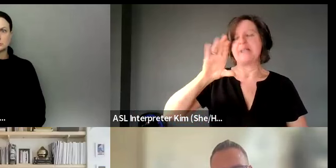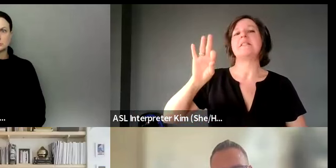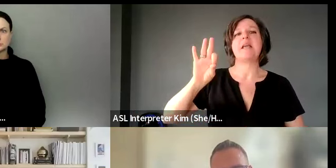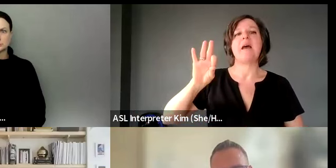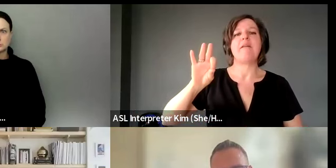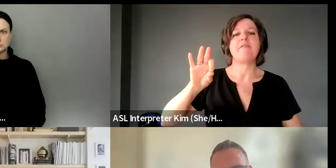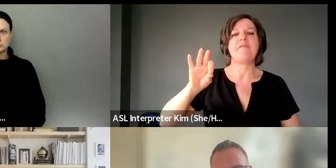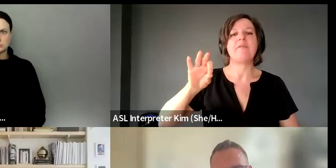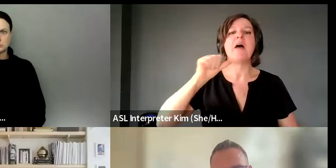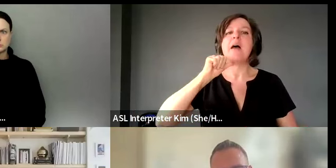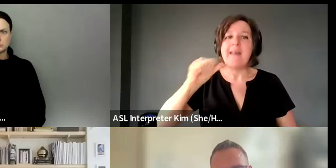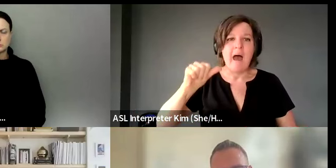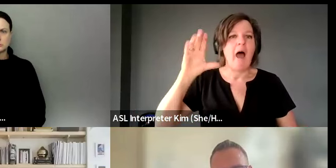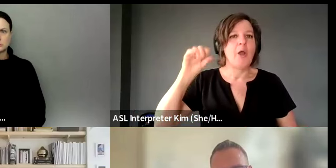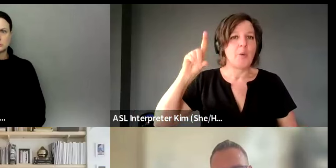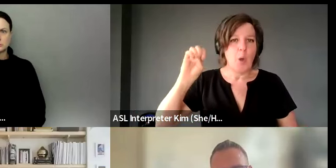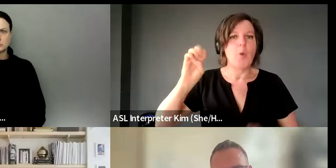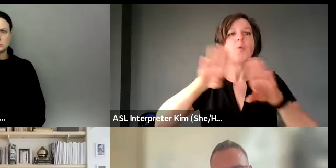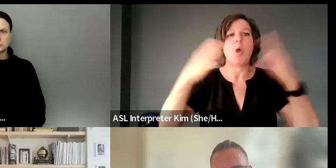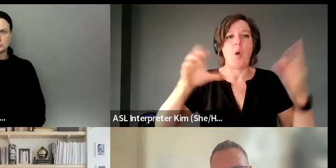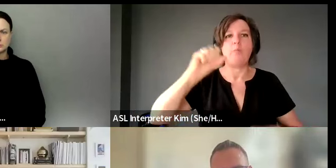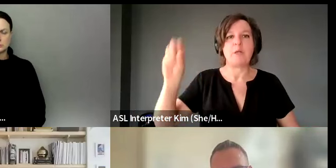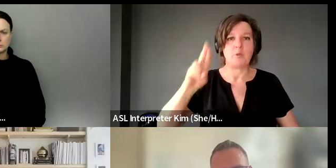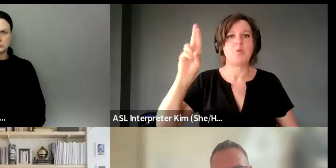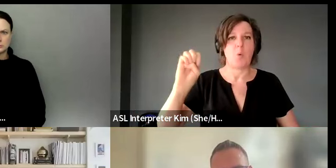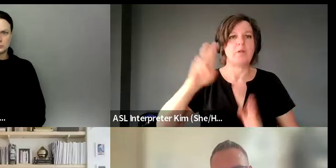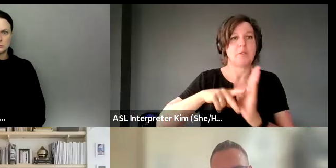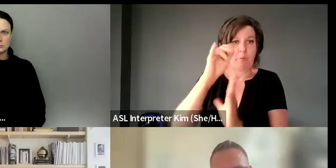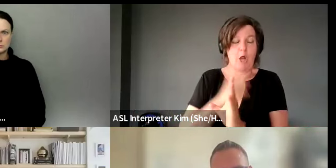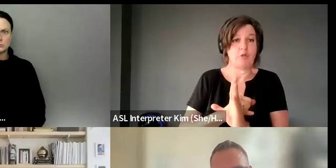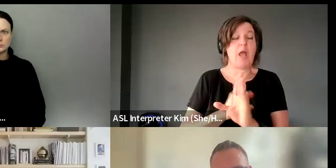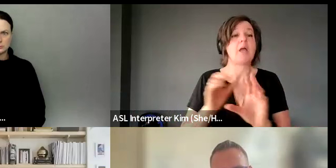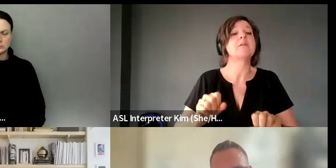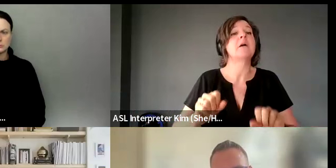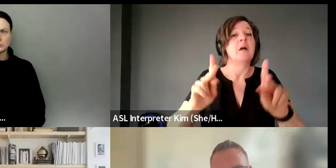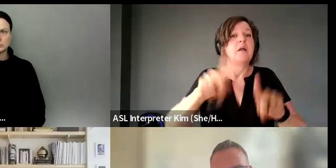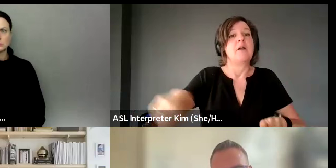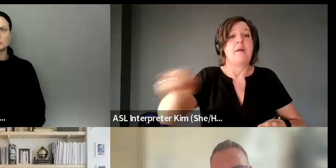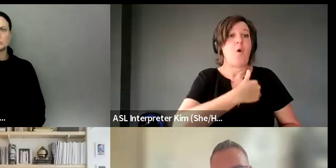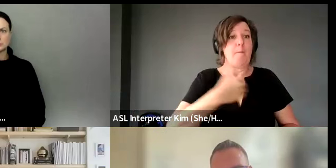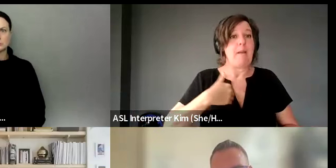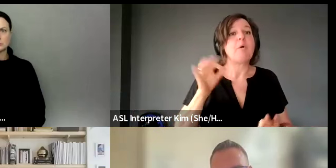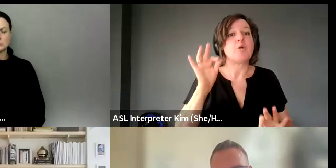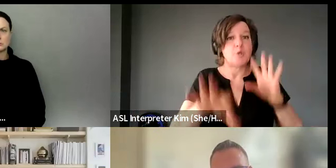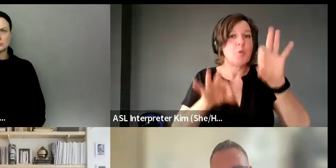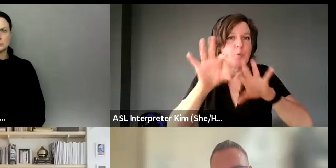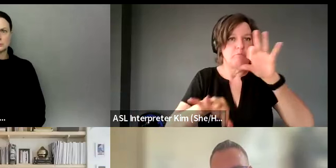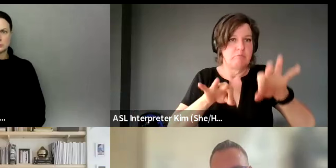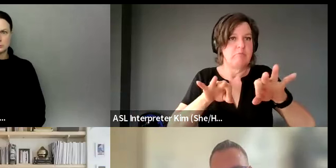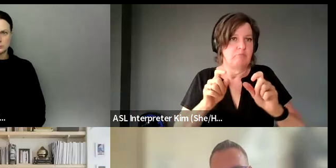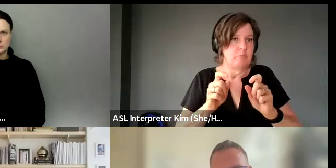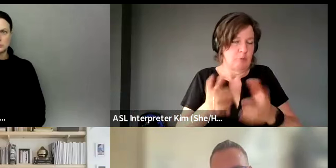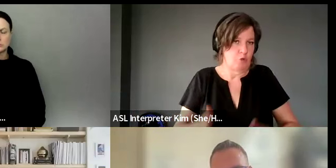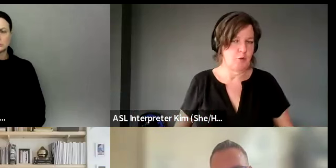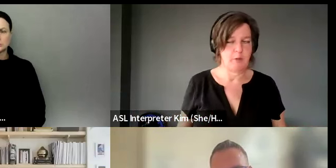non-code open source project. So it's another opportunity for members to become contributors, right? And so I think there are